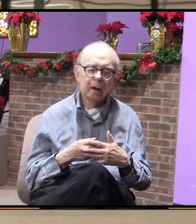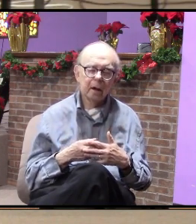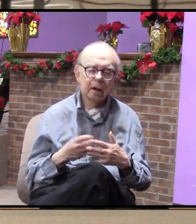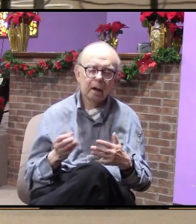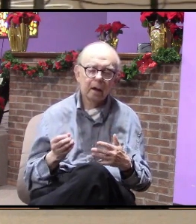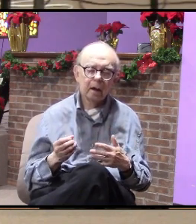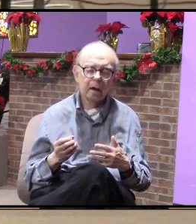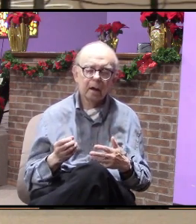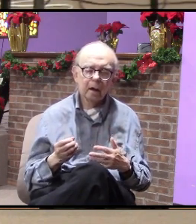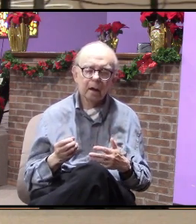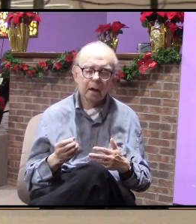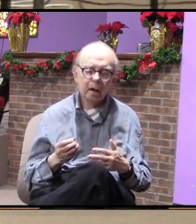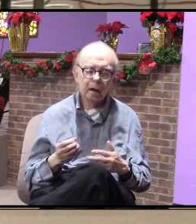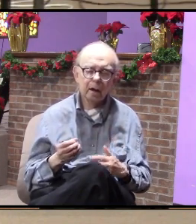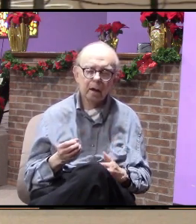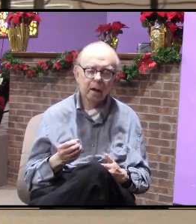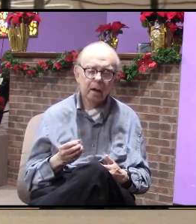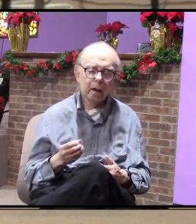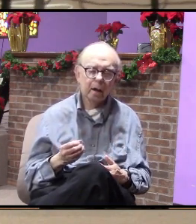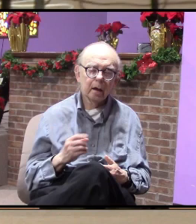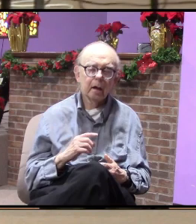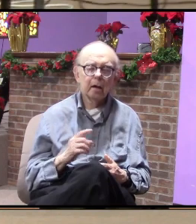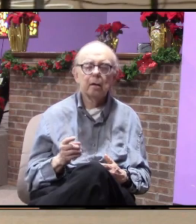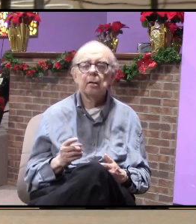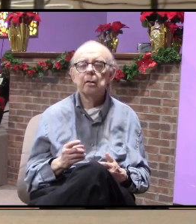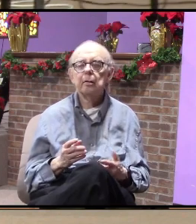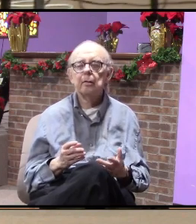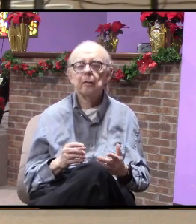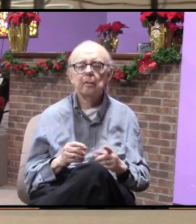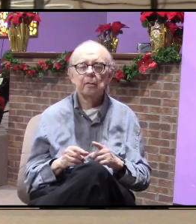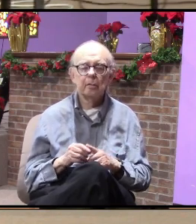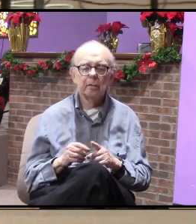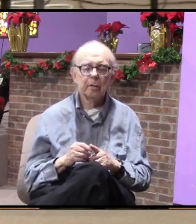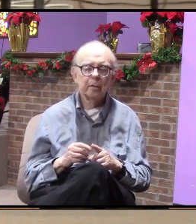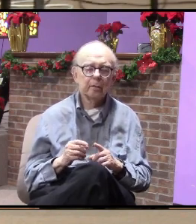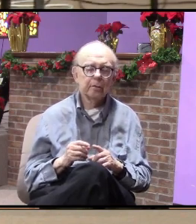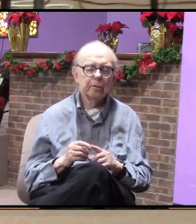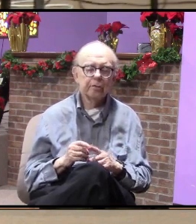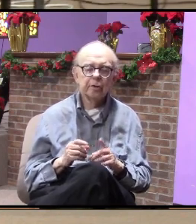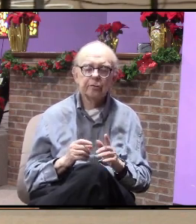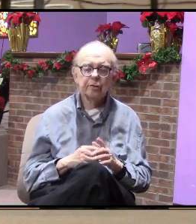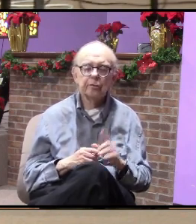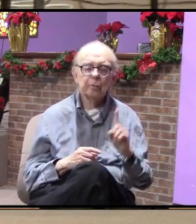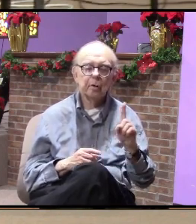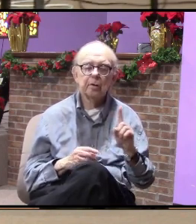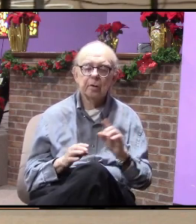And go to Genesis 1:14.